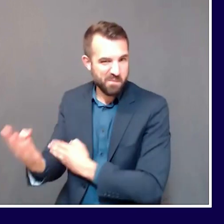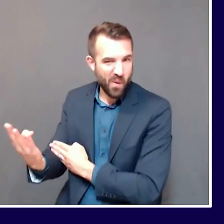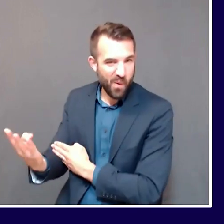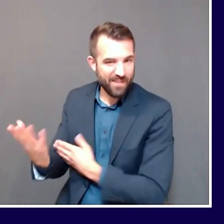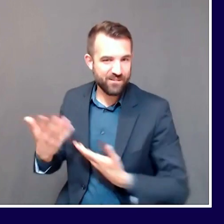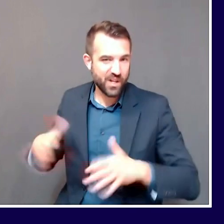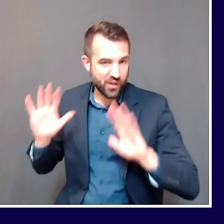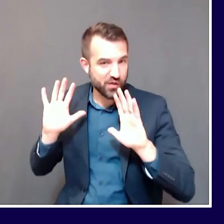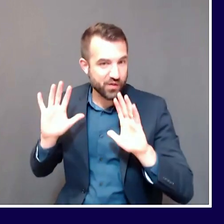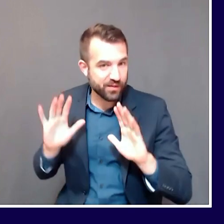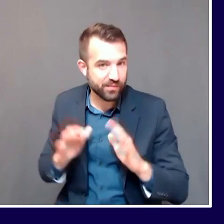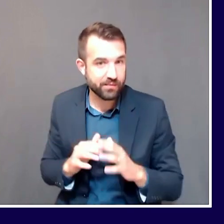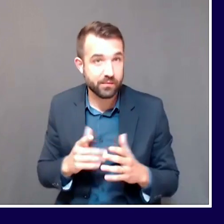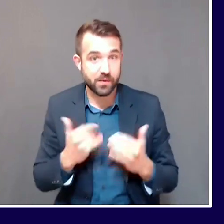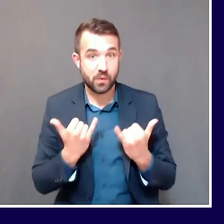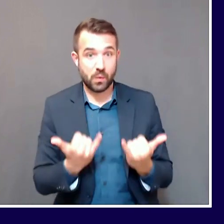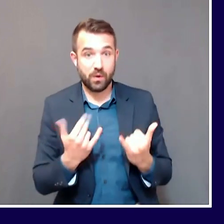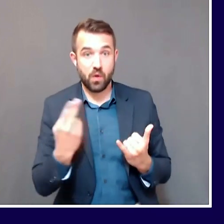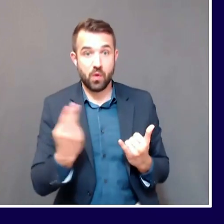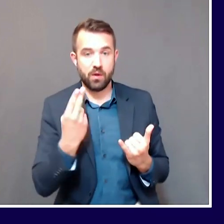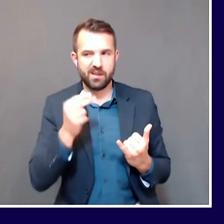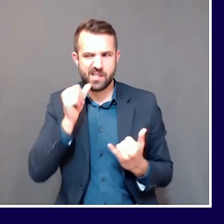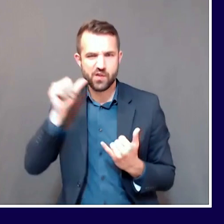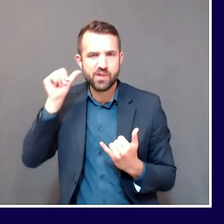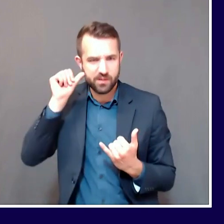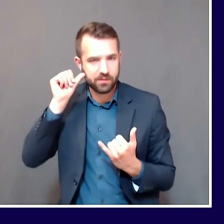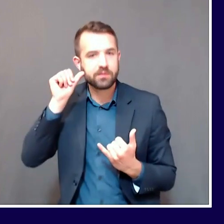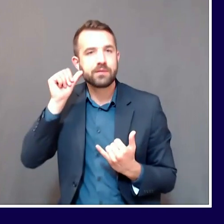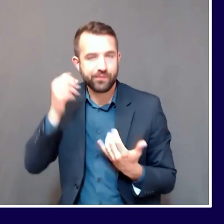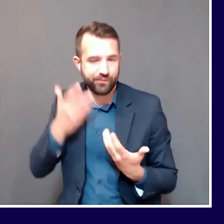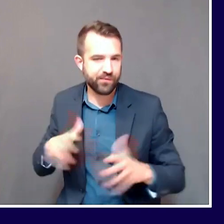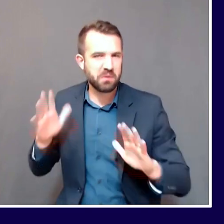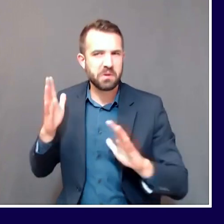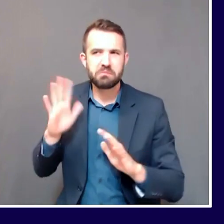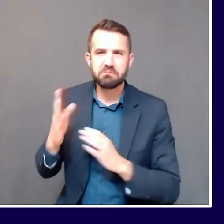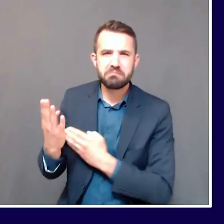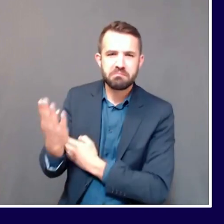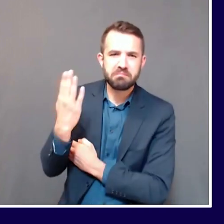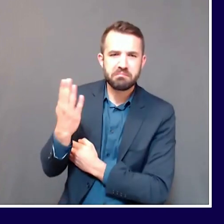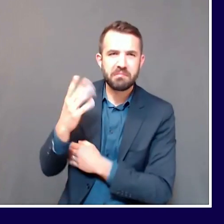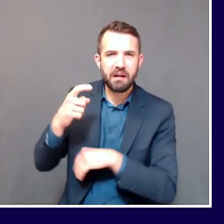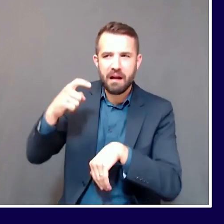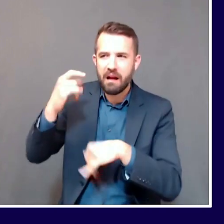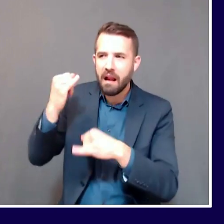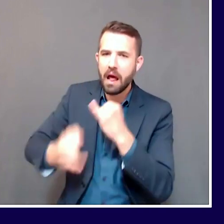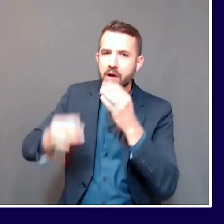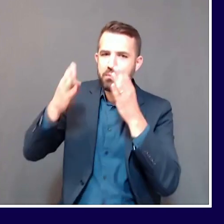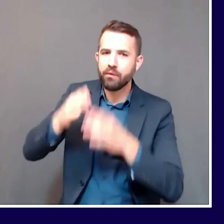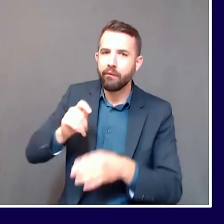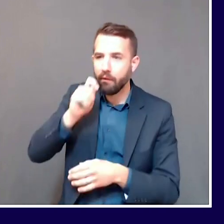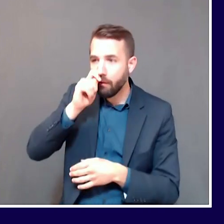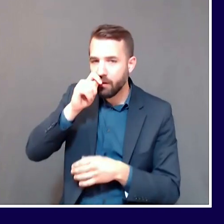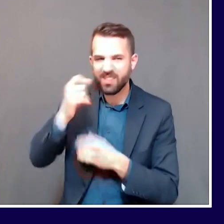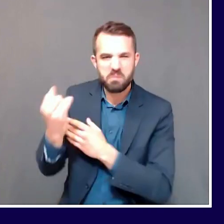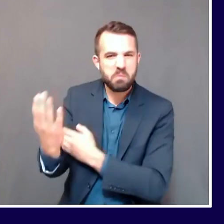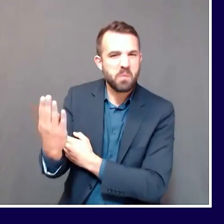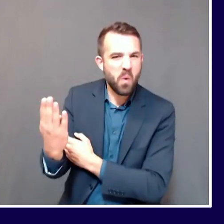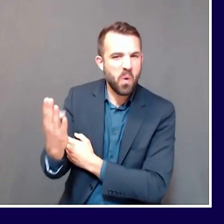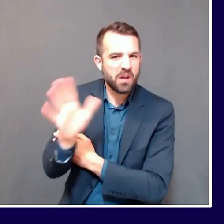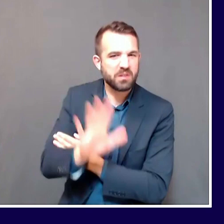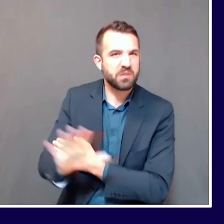Today's Thursday. All the testing itself, the last round of swabbing, I believe, was wrapped up yesterday morning, so about 30